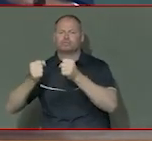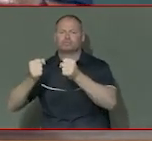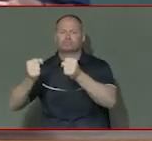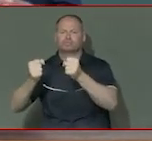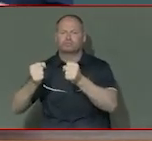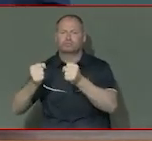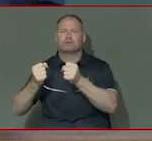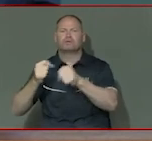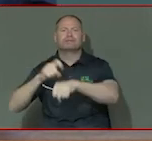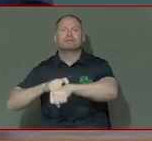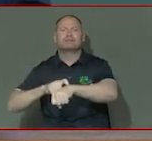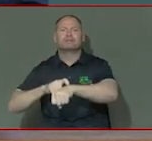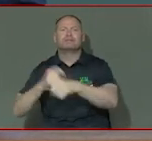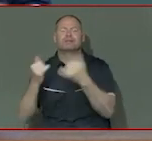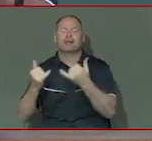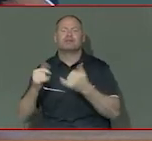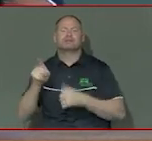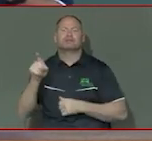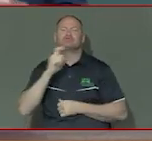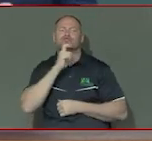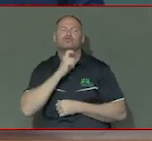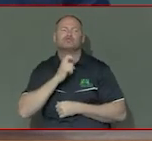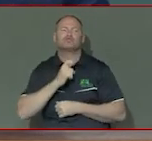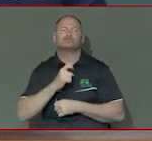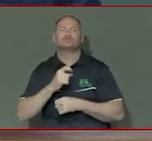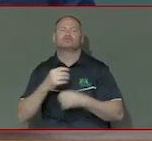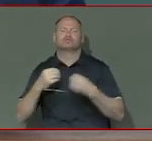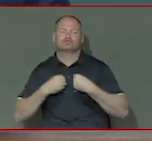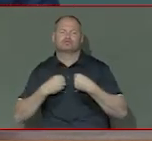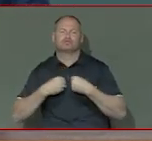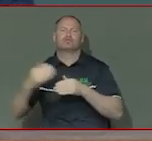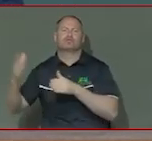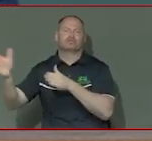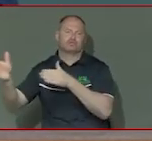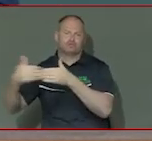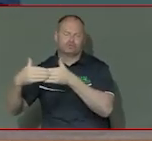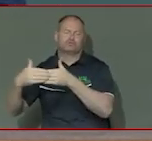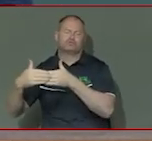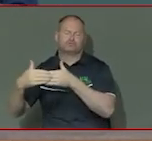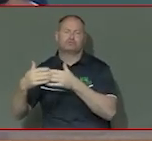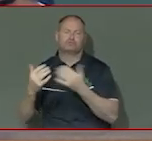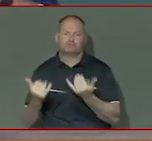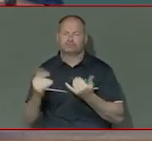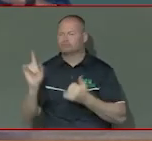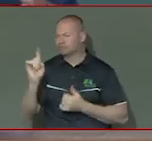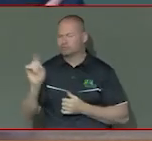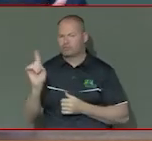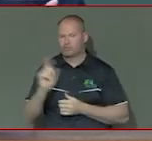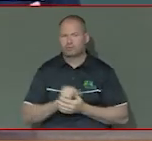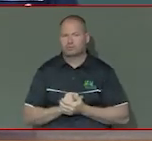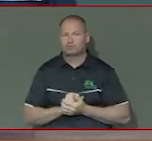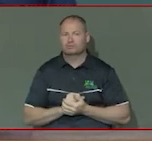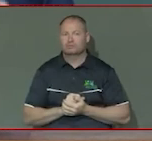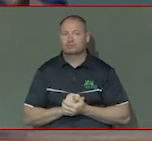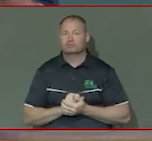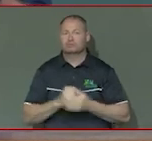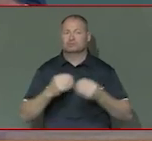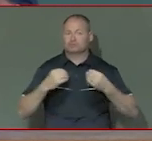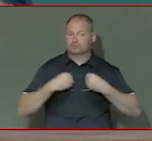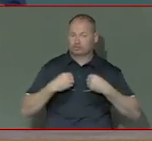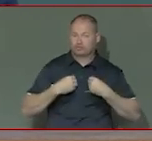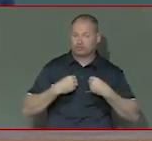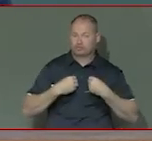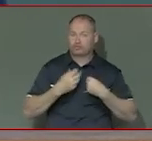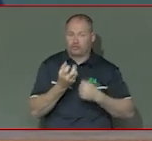the closing stock. So make sure, if they just ask you, calculate the stock holding period, you use